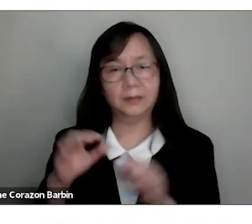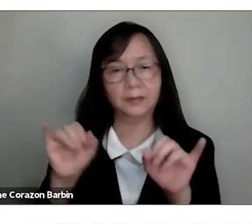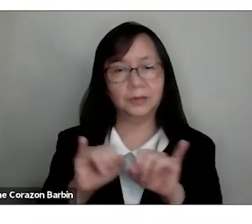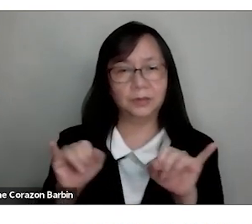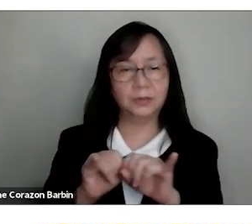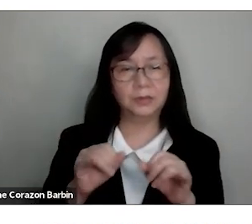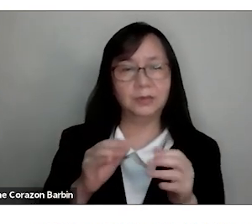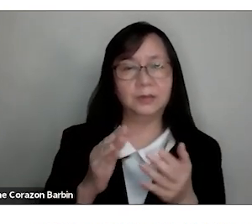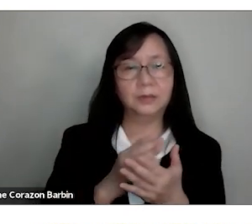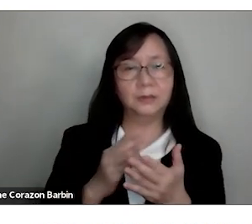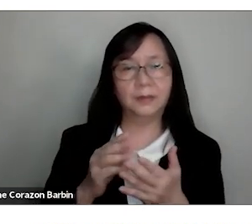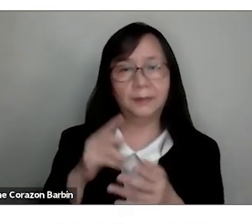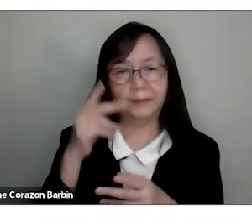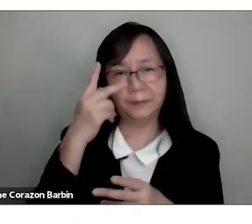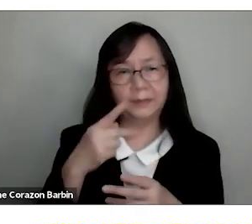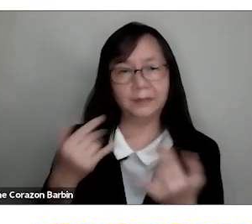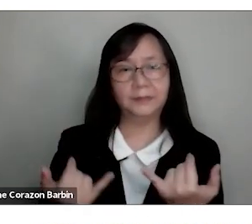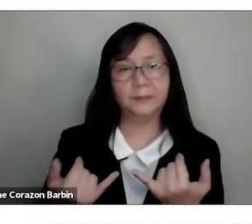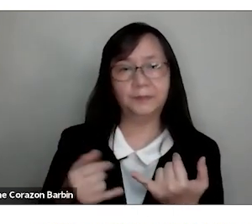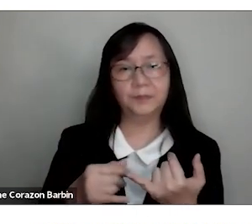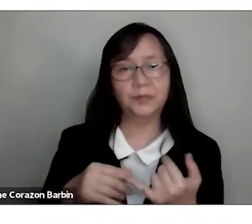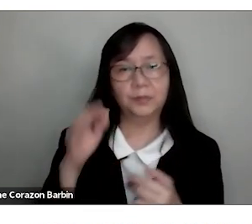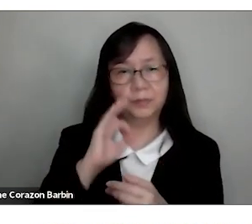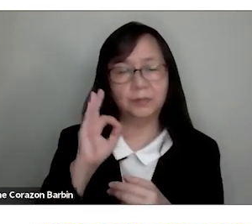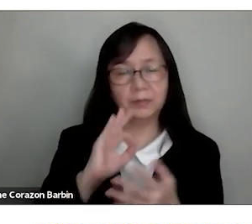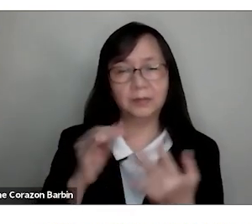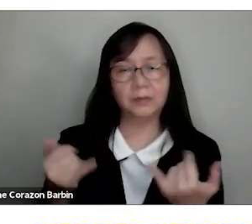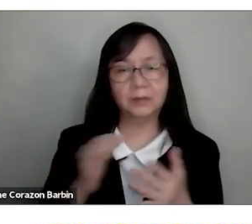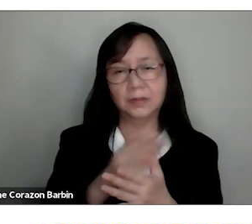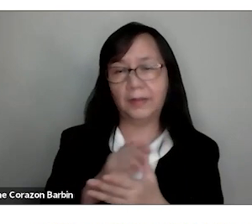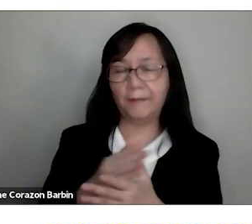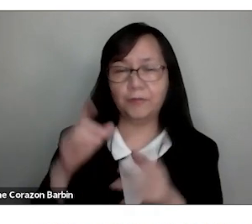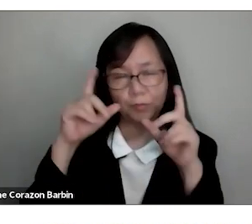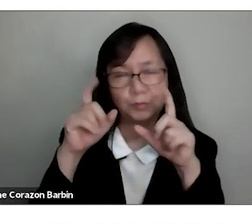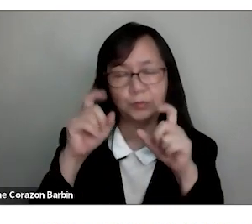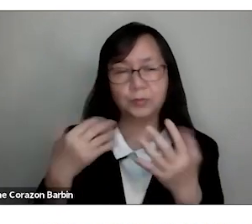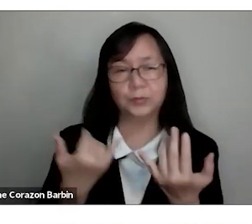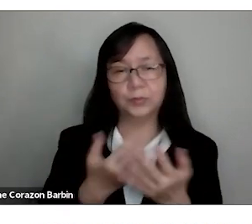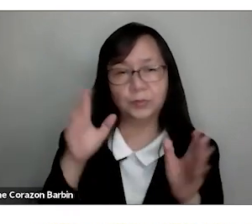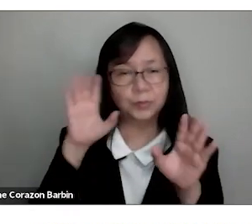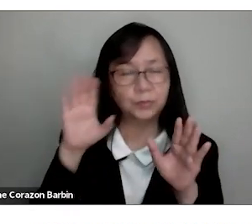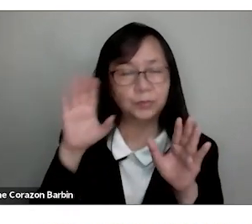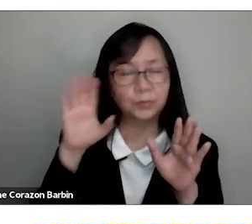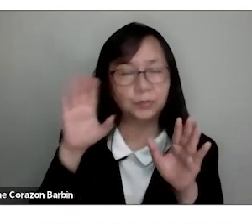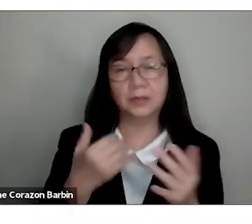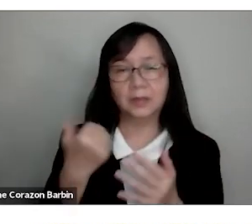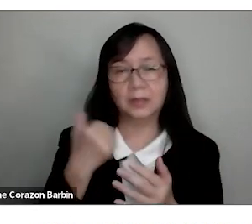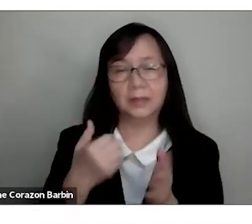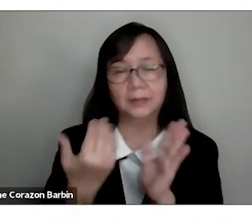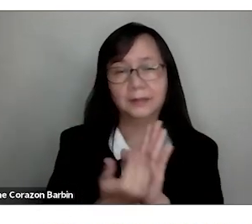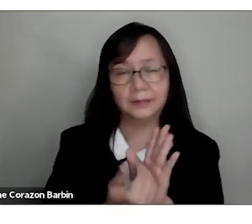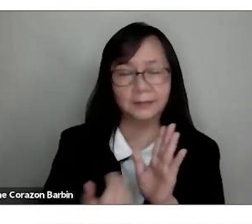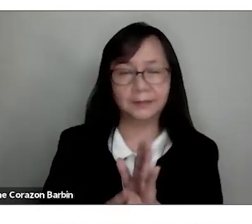sharenting, wherein parents frequently use social media to share photos of their or other details and information